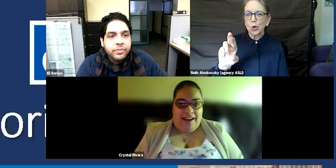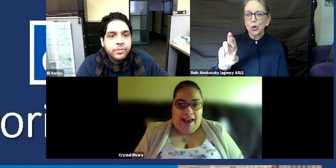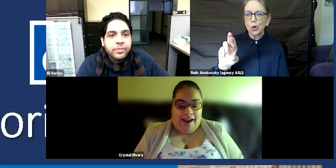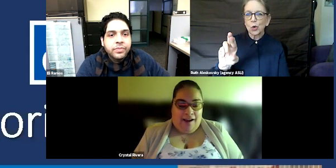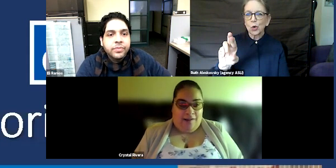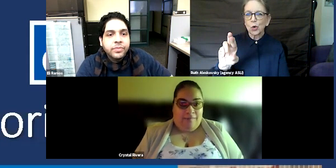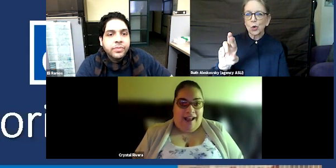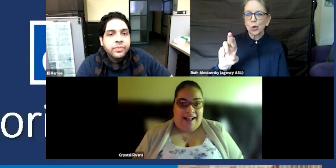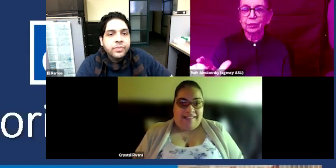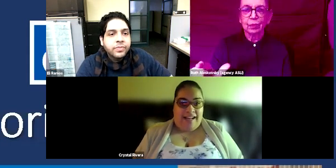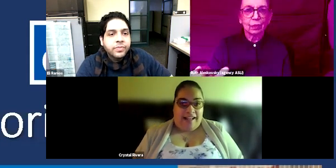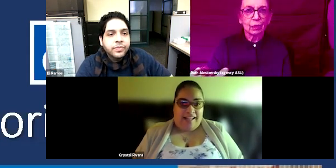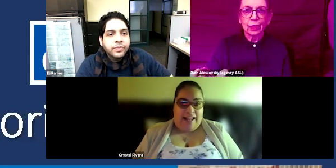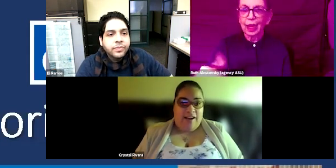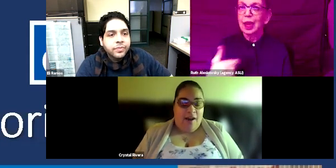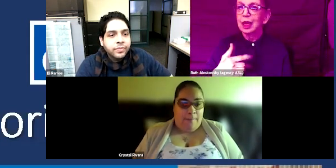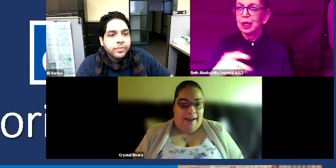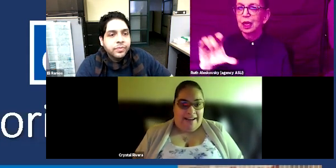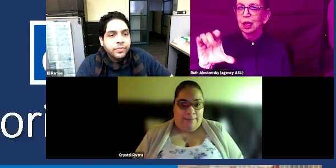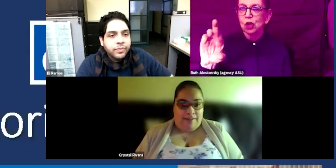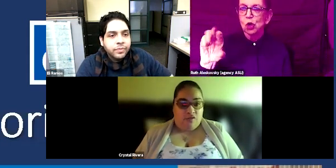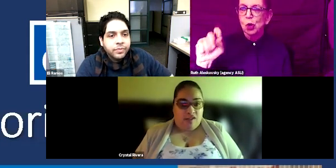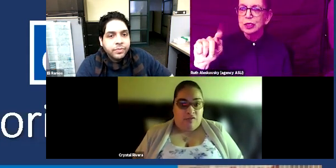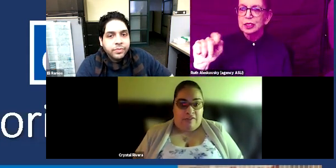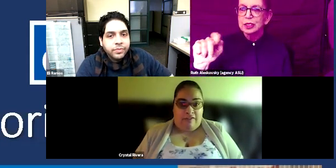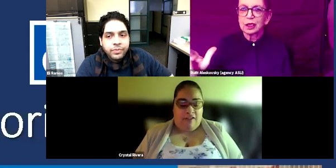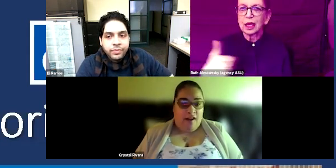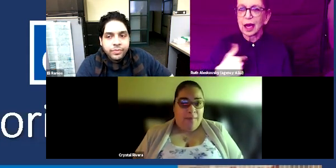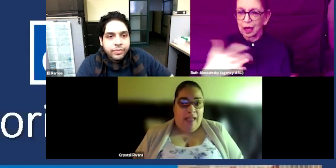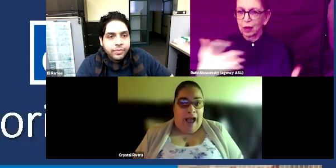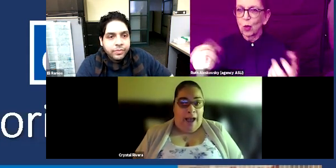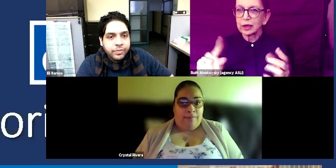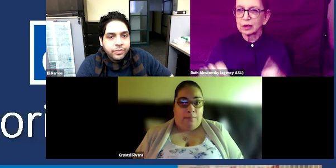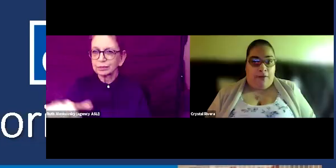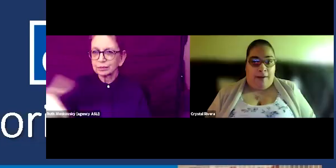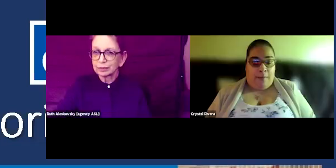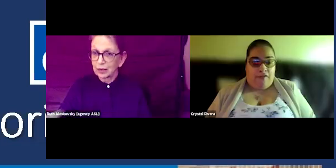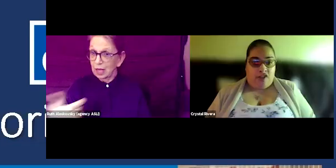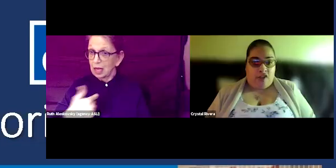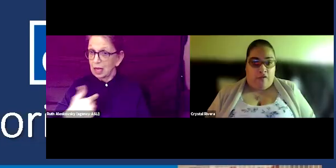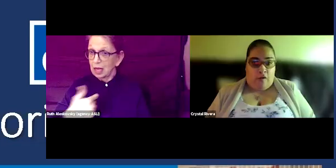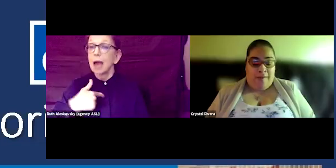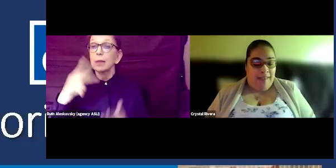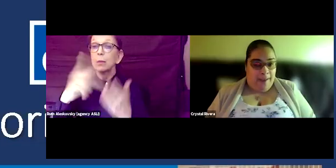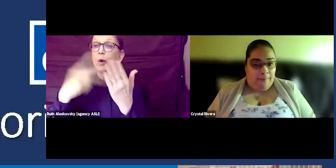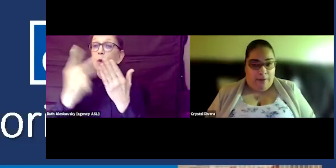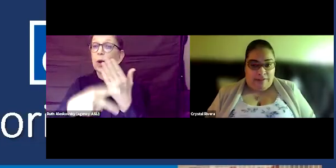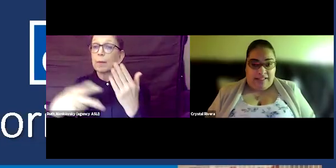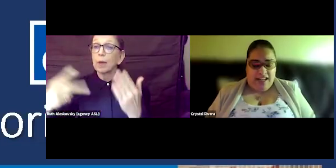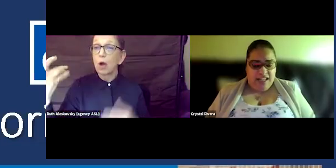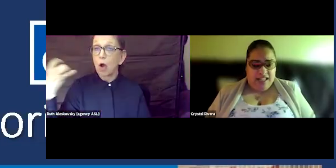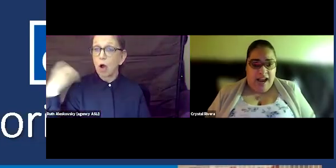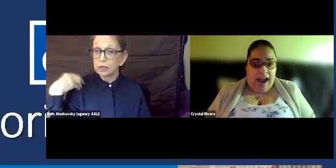Thank you, Eli. As Eli said, my name is Crystal Rivera. I'm the program officer for